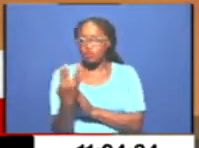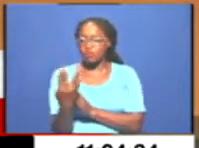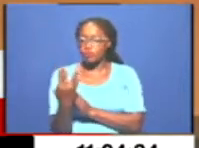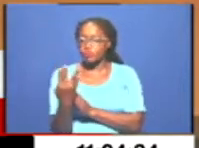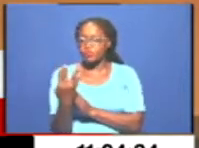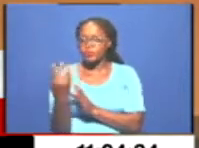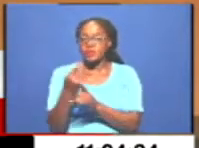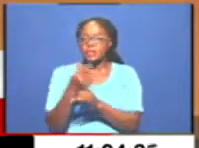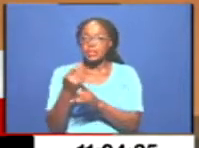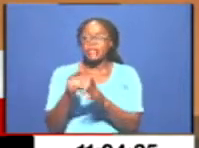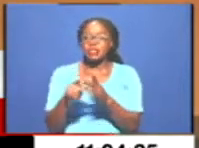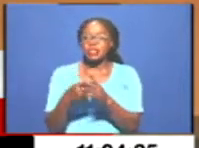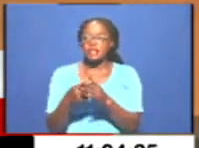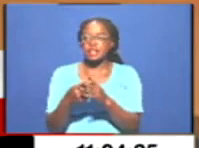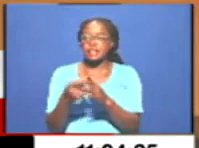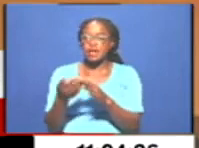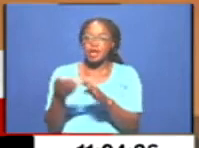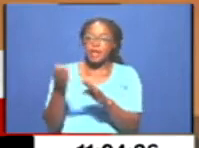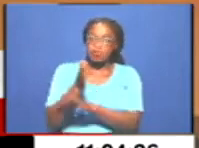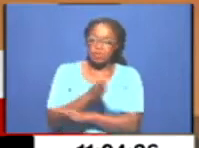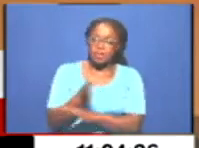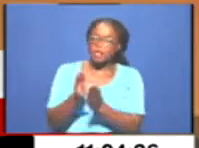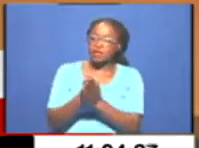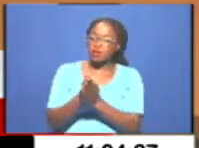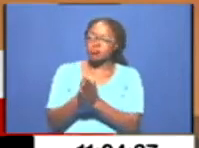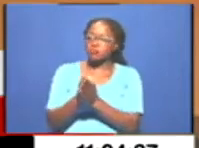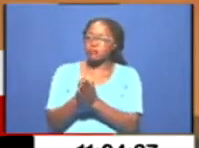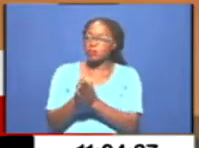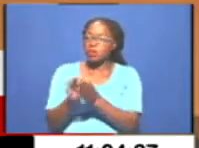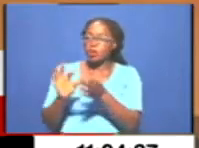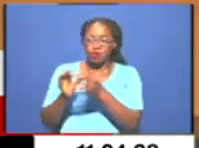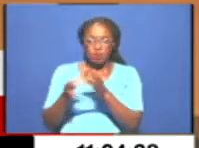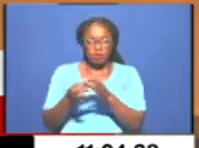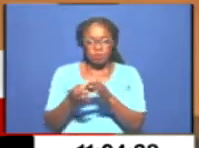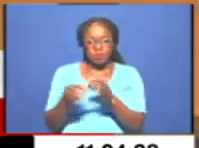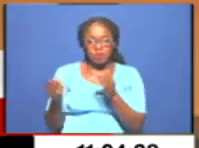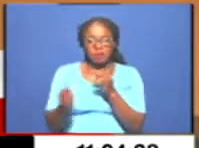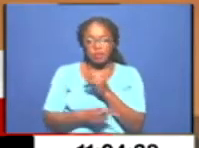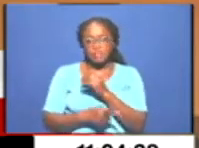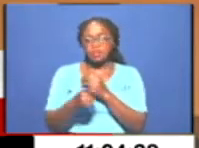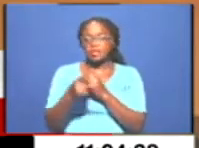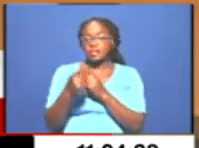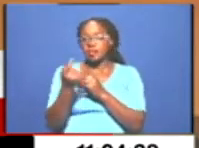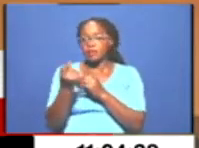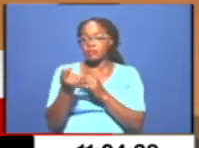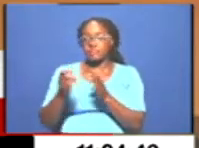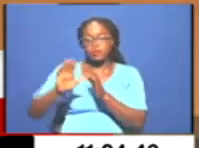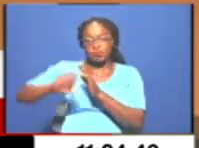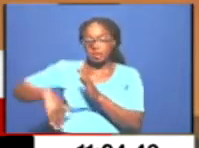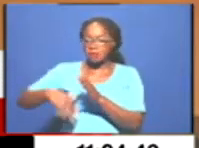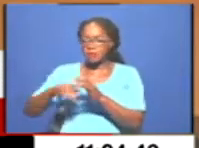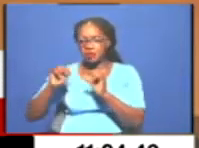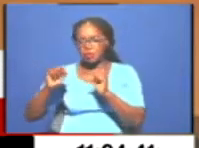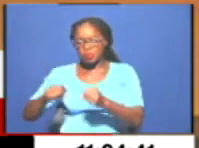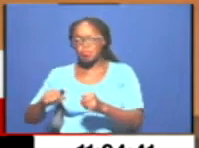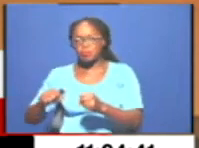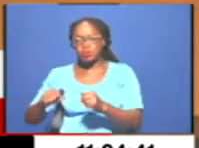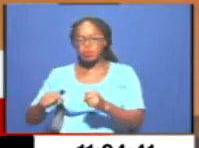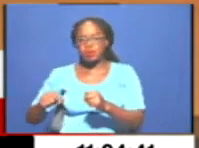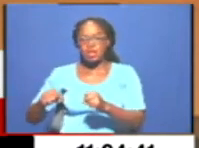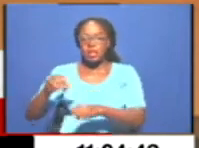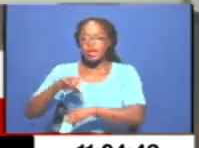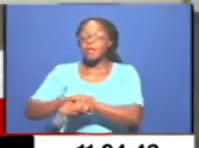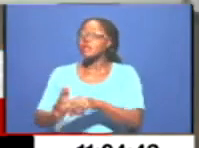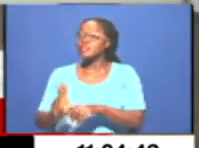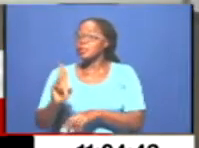have started immediately after the Olympics. So we are a few months late. However, we can catch up. We can catch up by within January